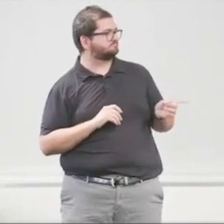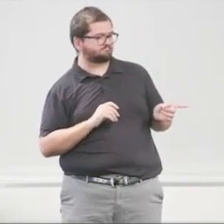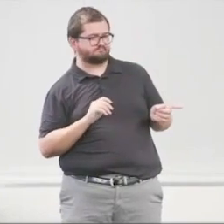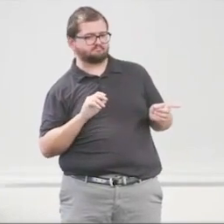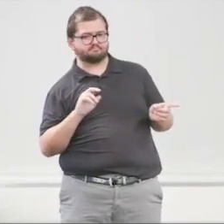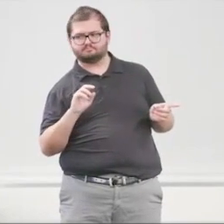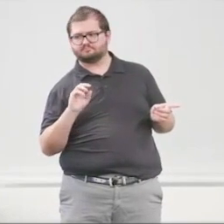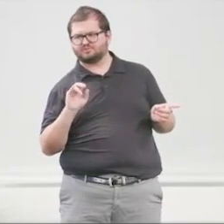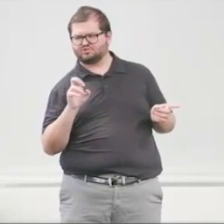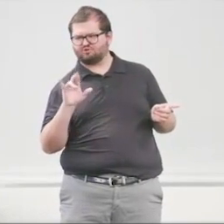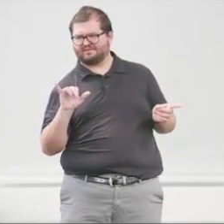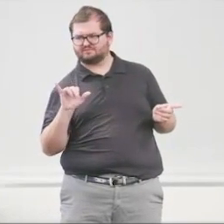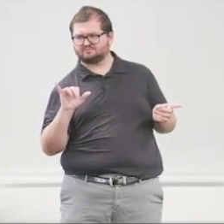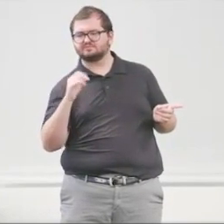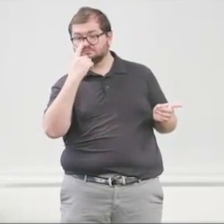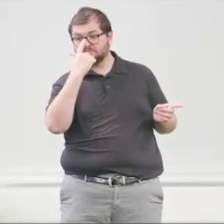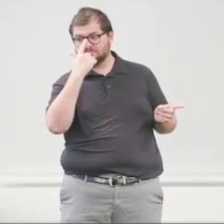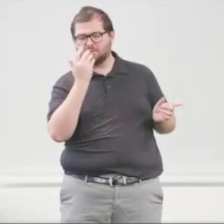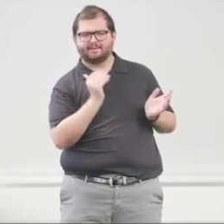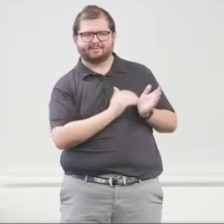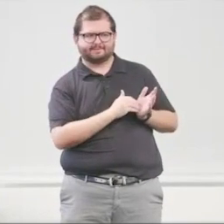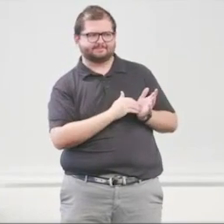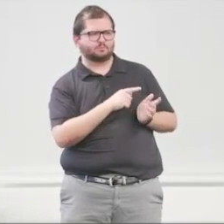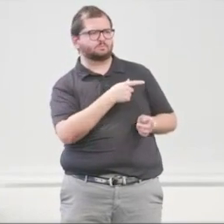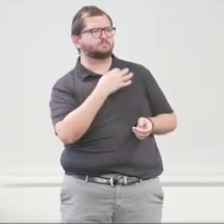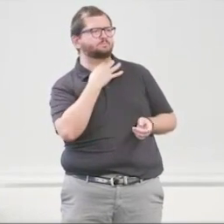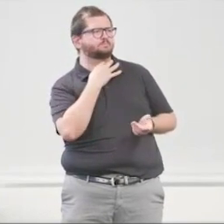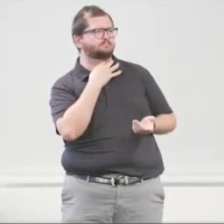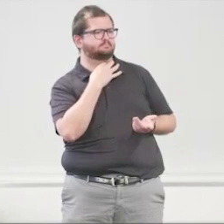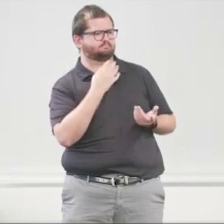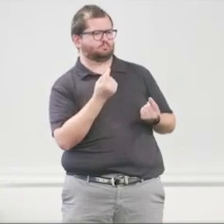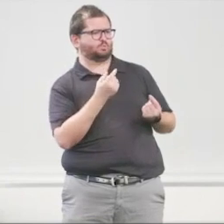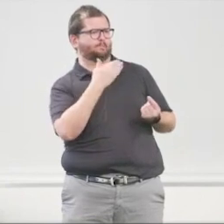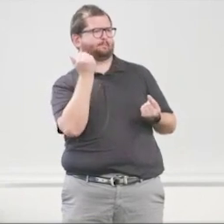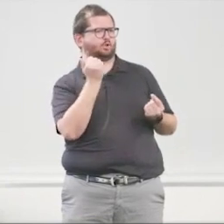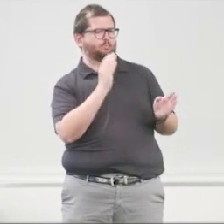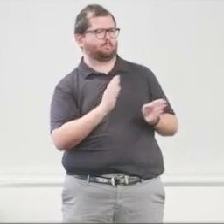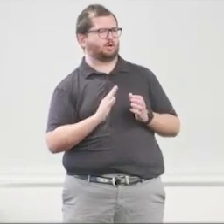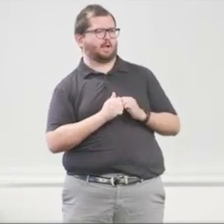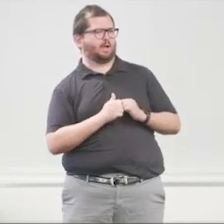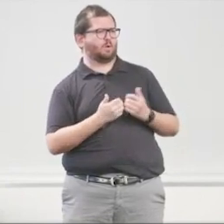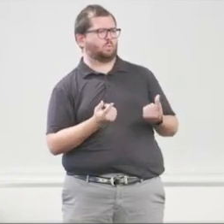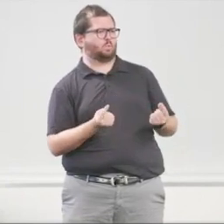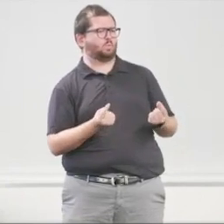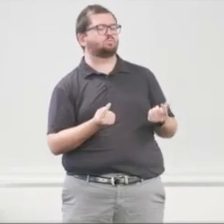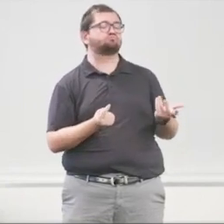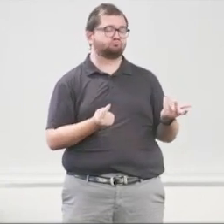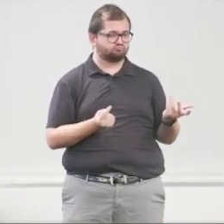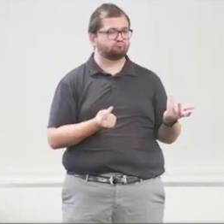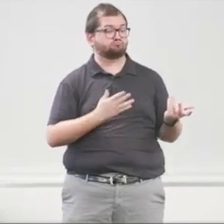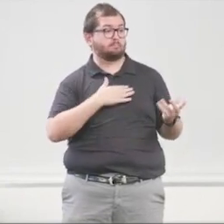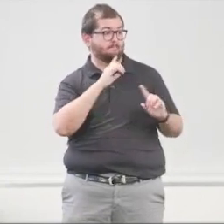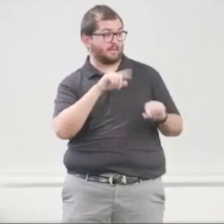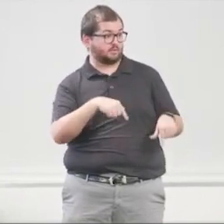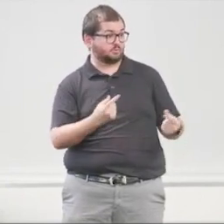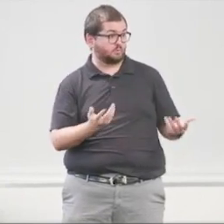there, you were asking about what you can do to be better prepared against these things, correct? Well, one of the